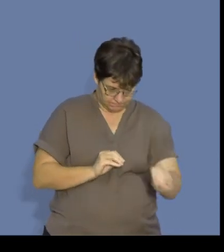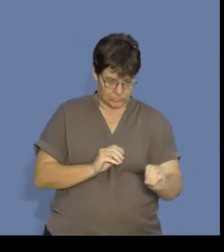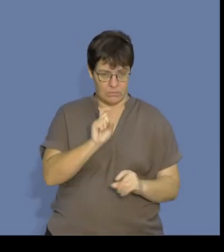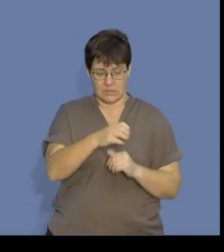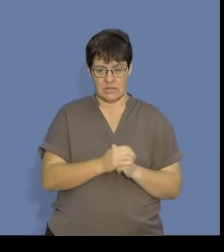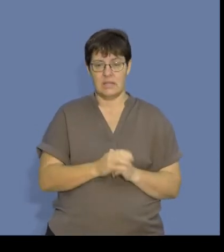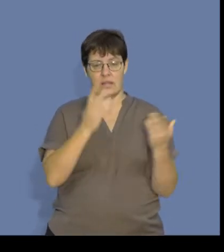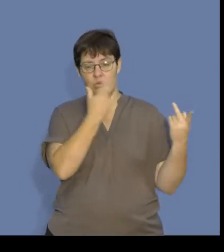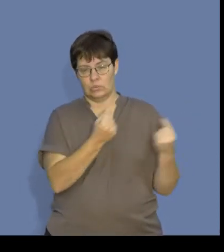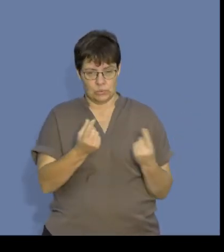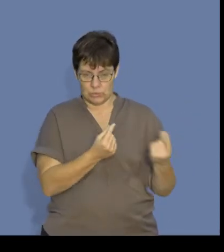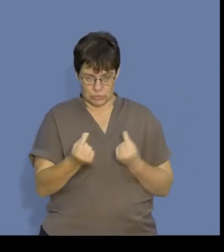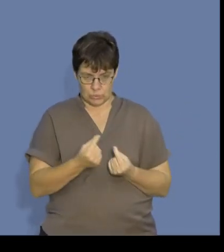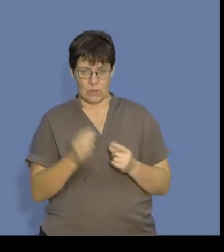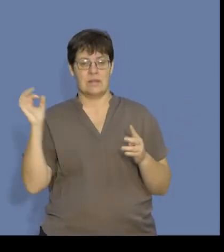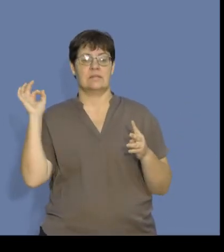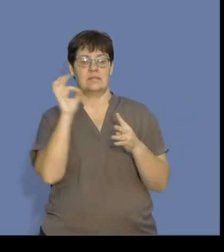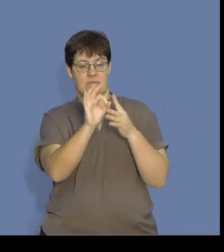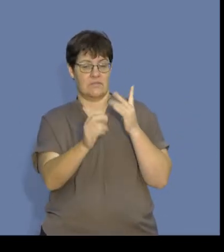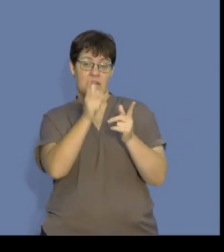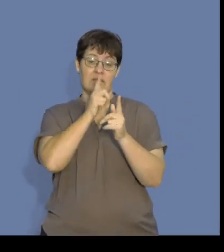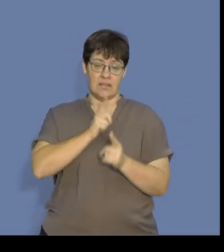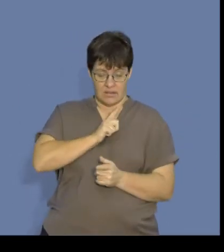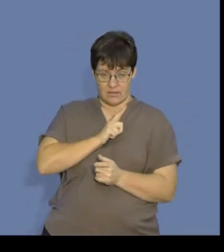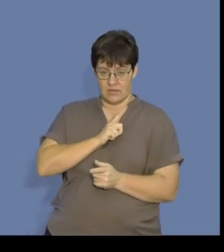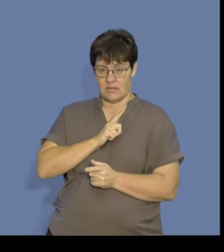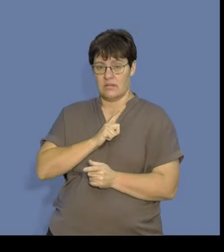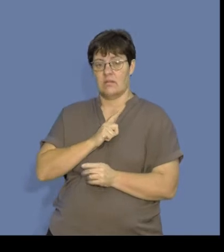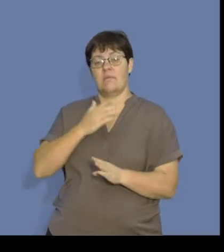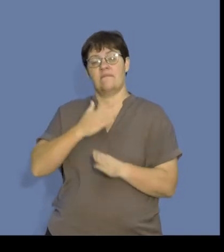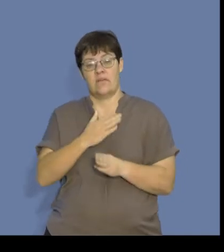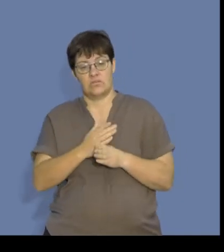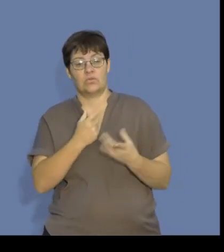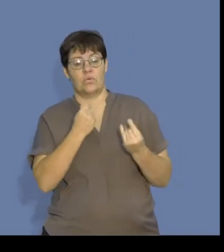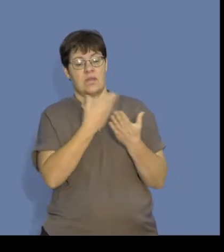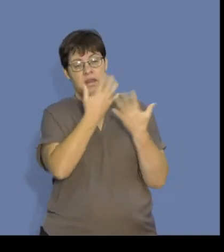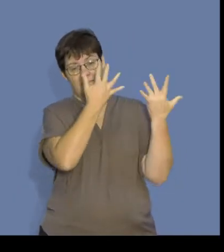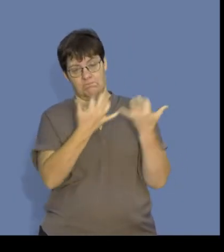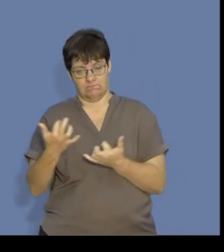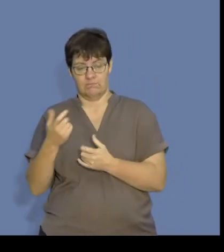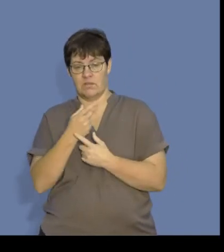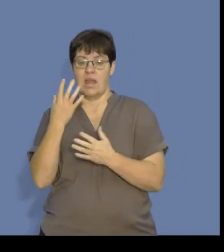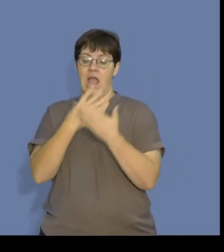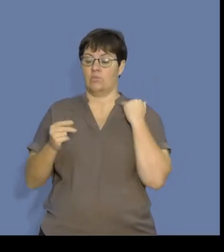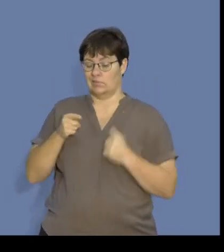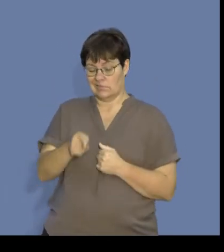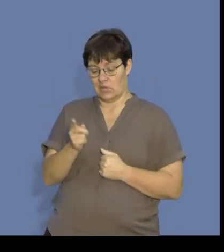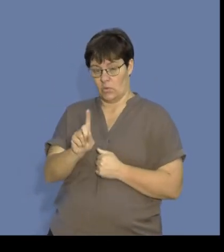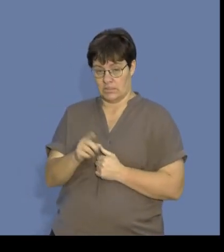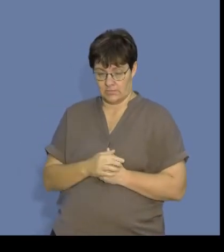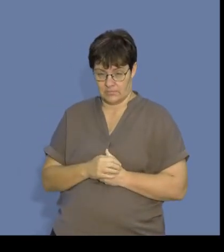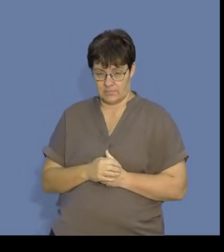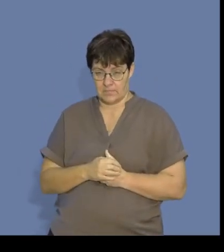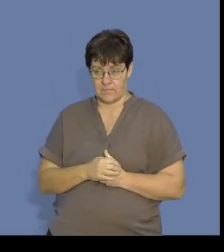you perform the operations that are specified by the function to calculate whatever the output is. So